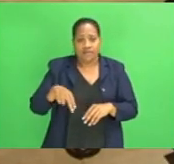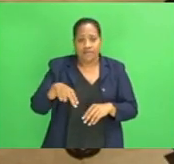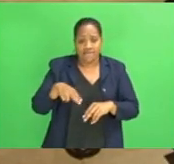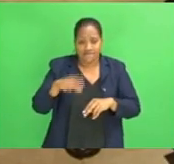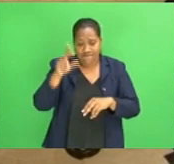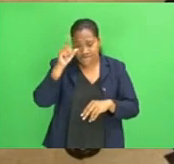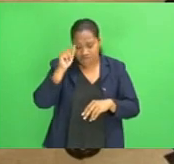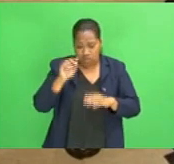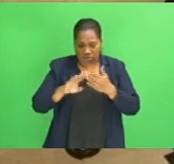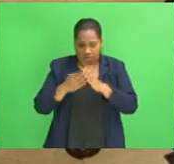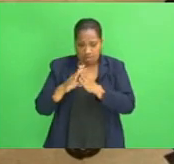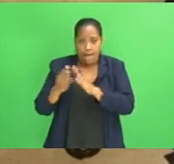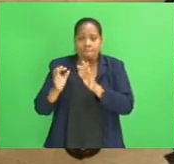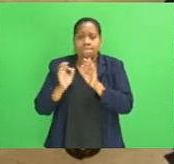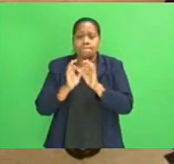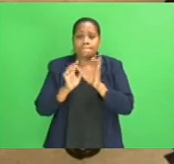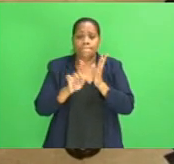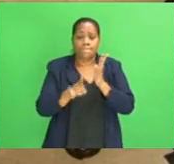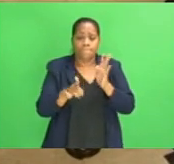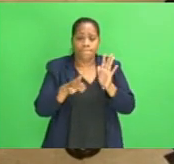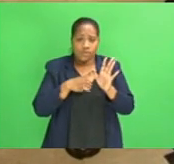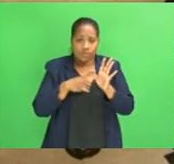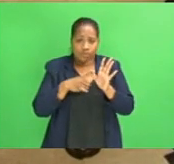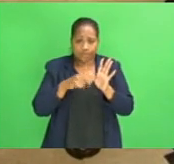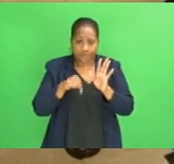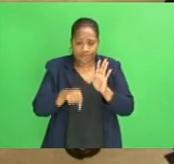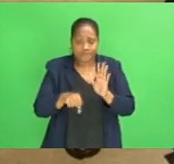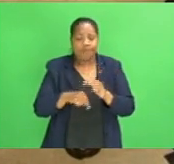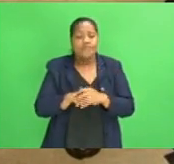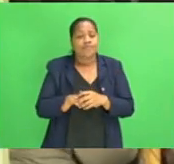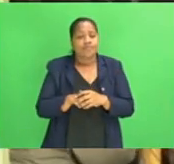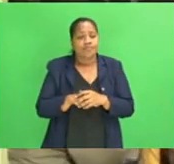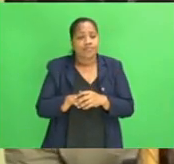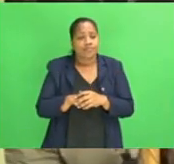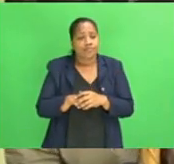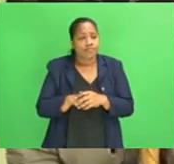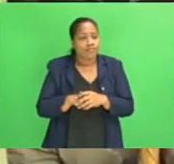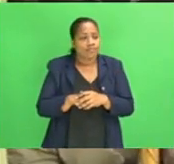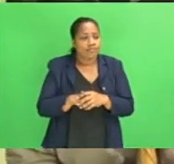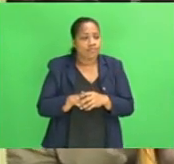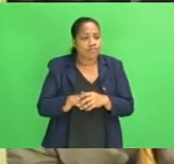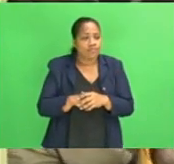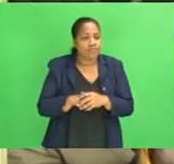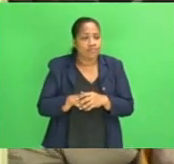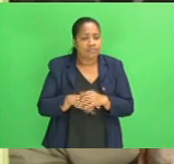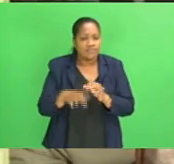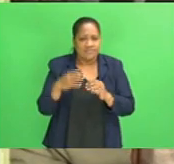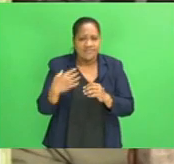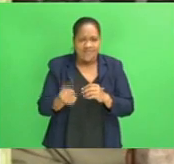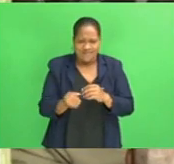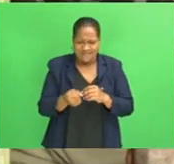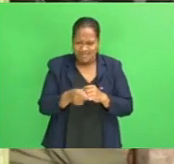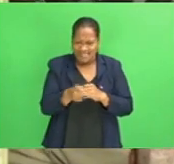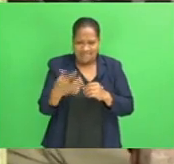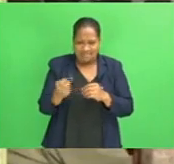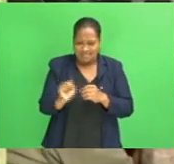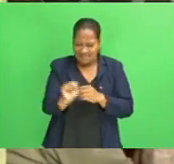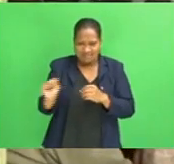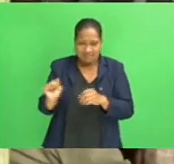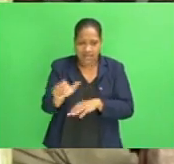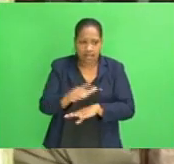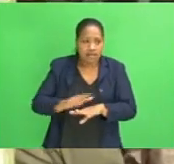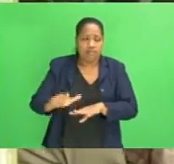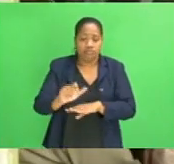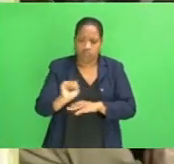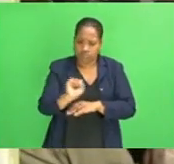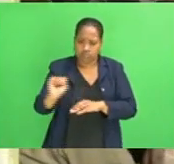count on the officials stationed at this office to help them tap the vast potential that lies in their land, harness their